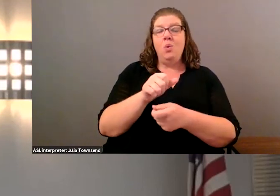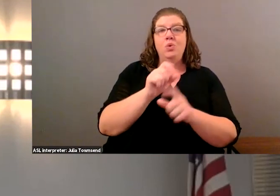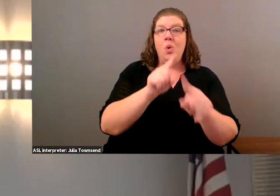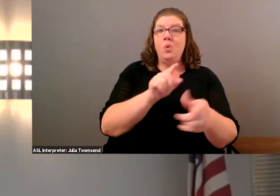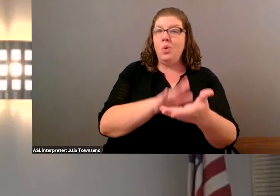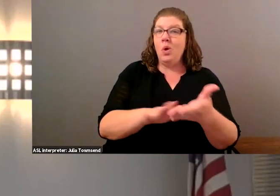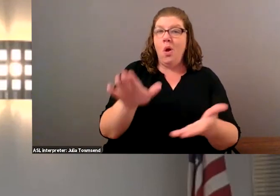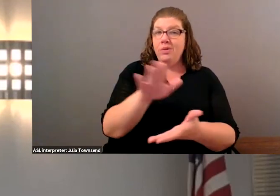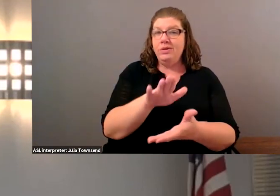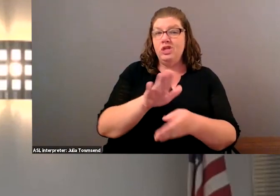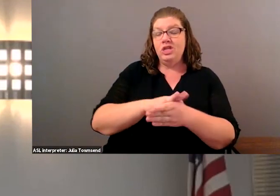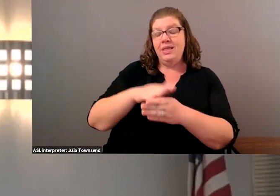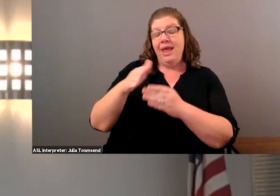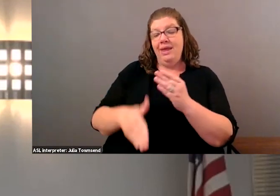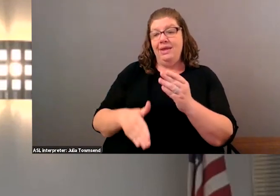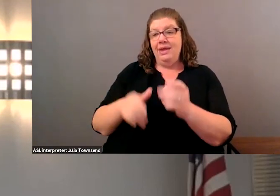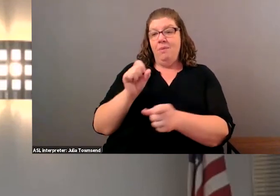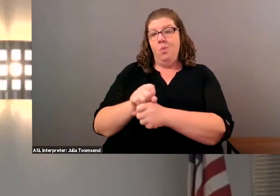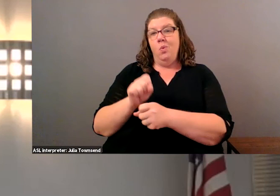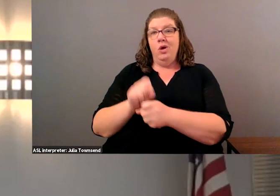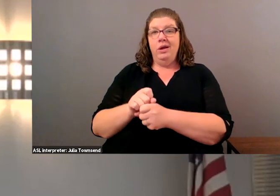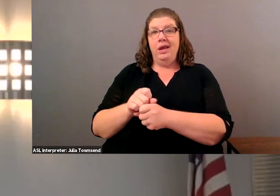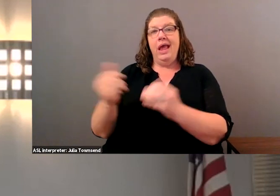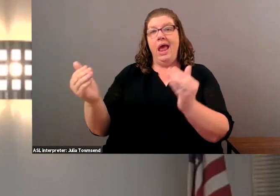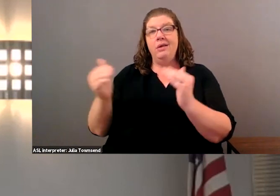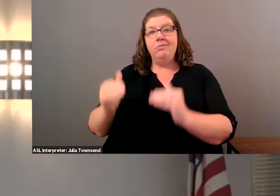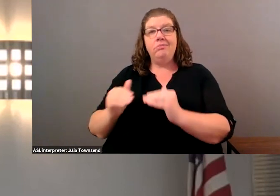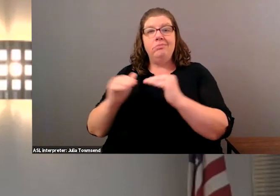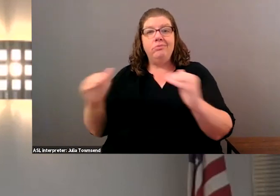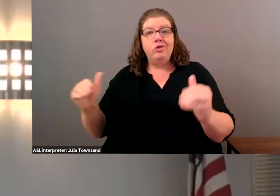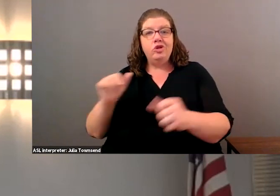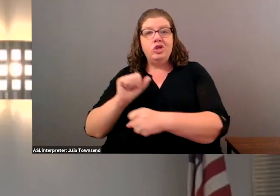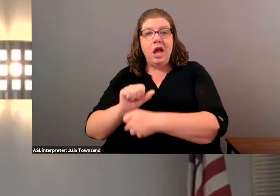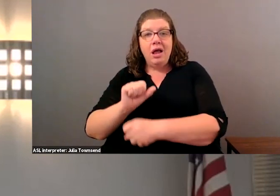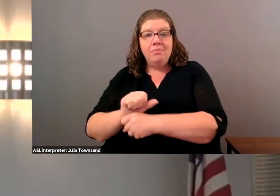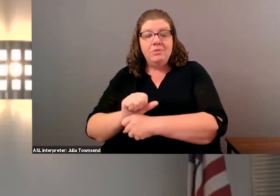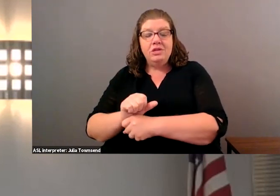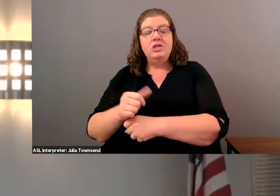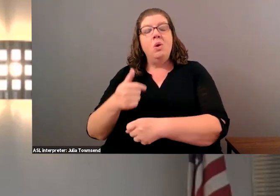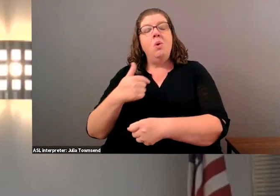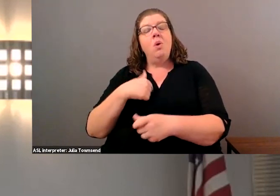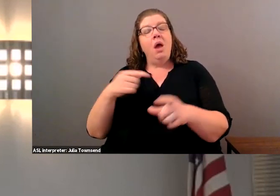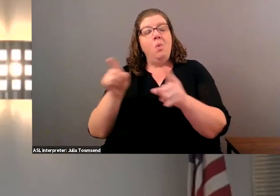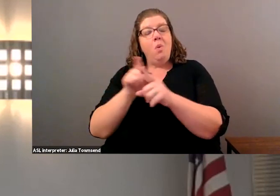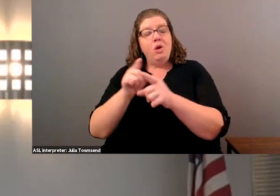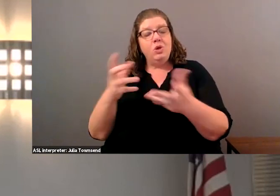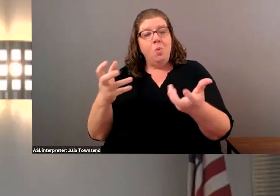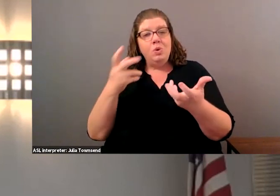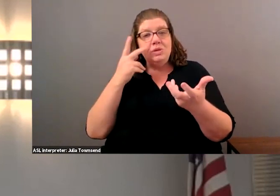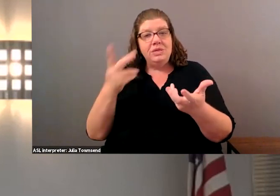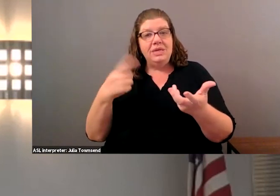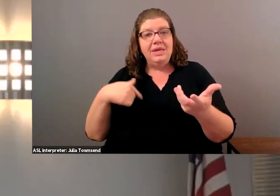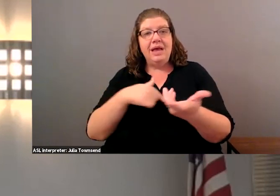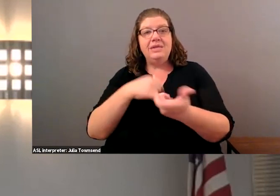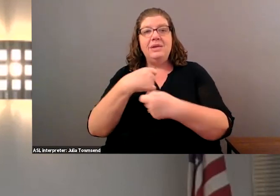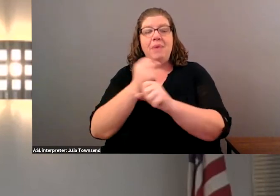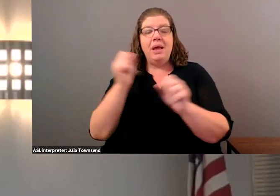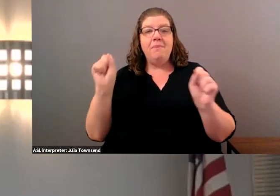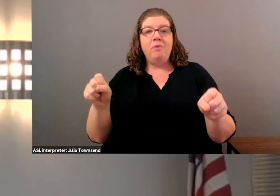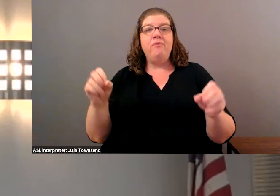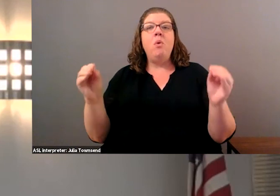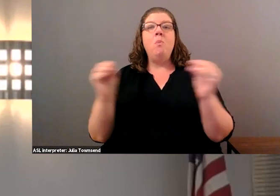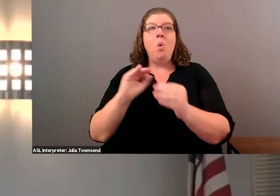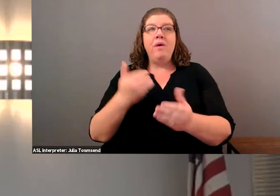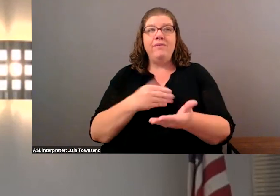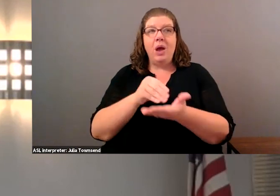working, at menial jobs. So I would also like to see us make it possible for more of our students to